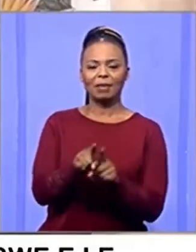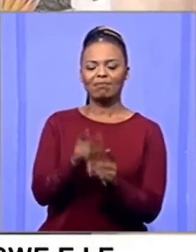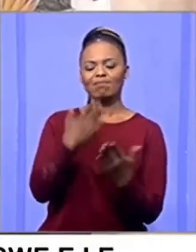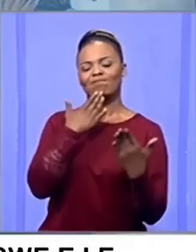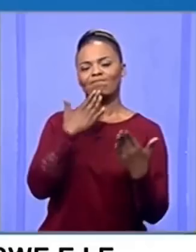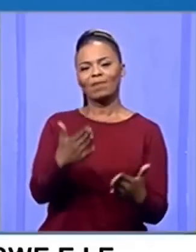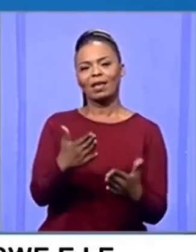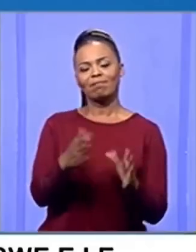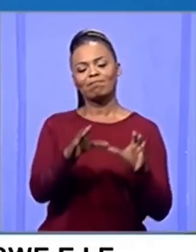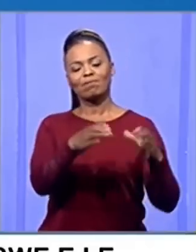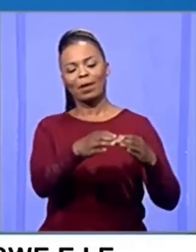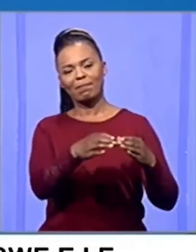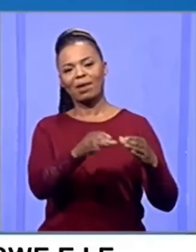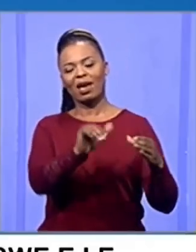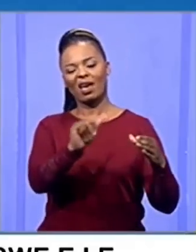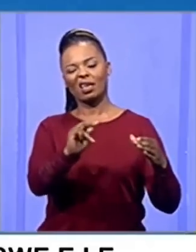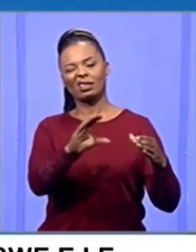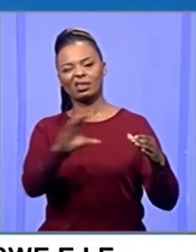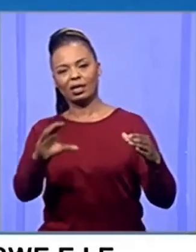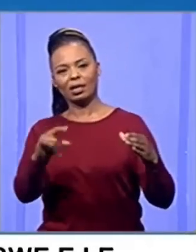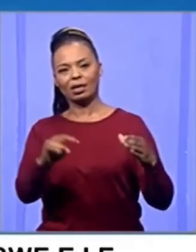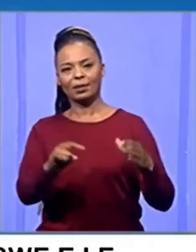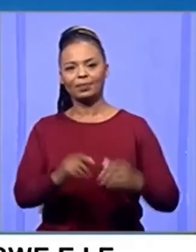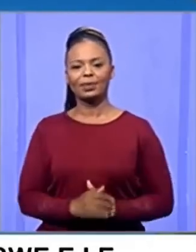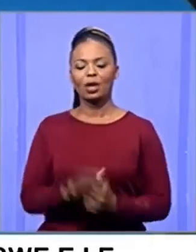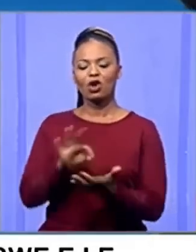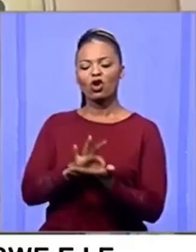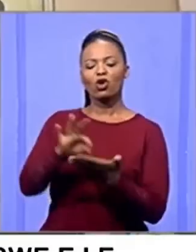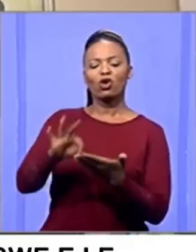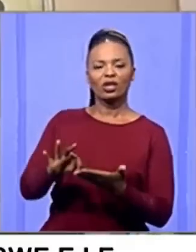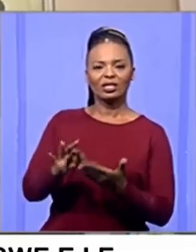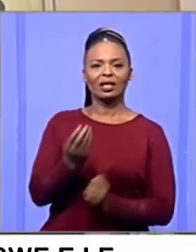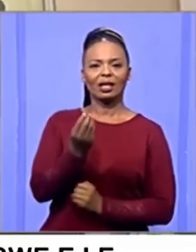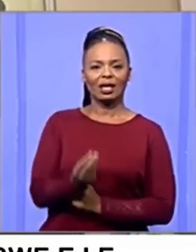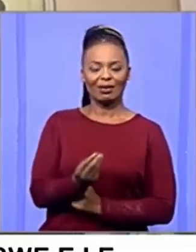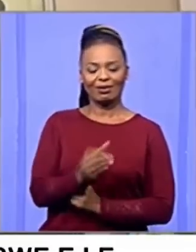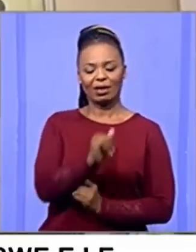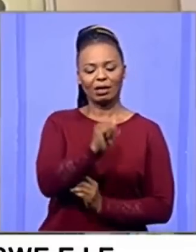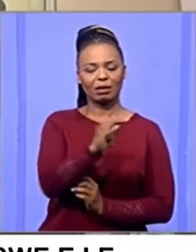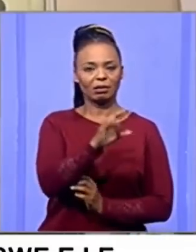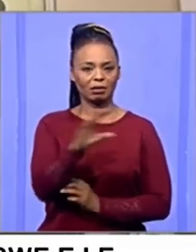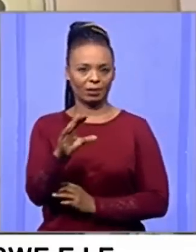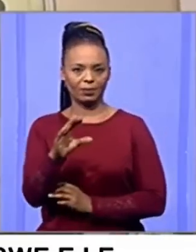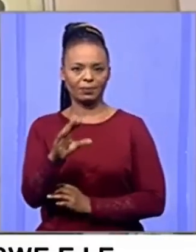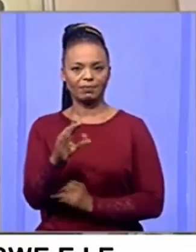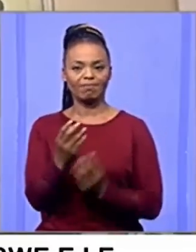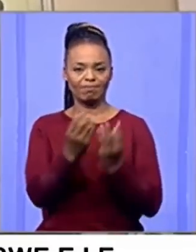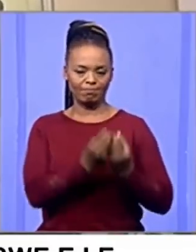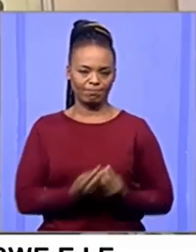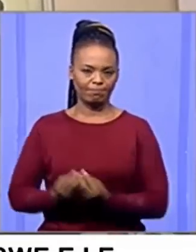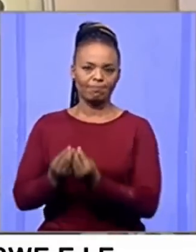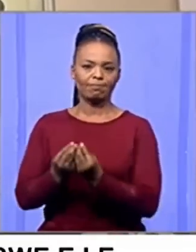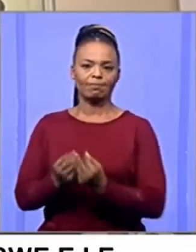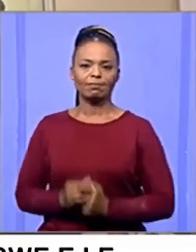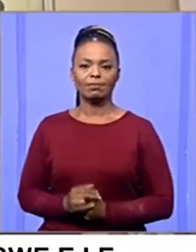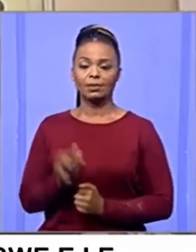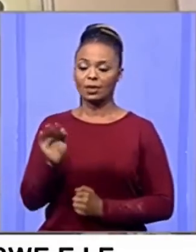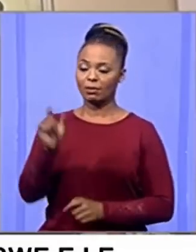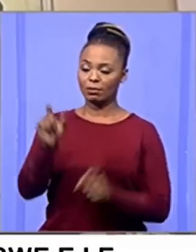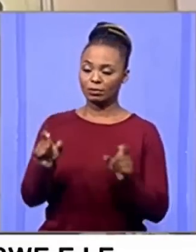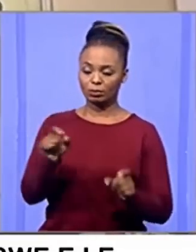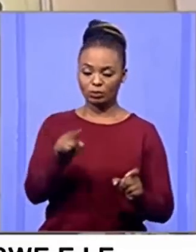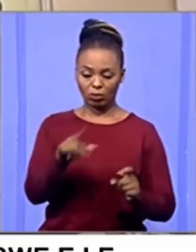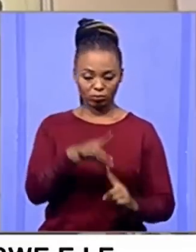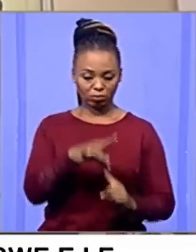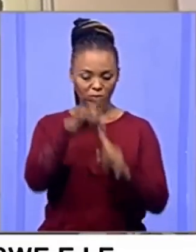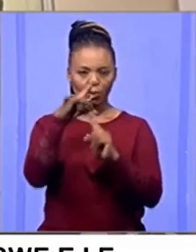my party, the African National Congress. We have a contract as the African National Congress with our people